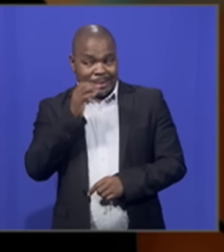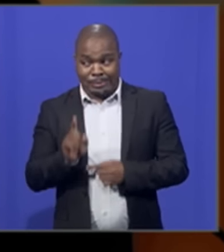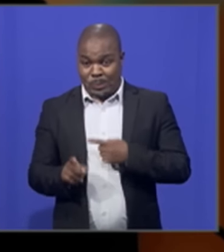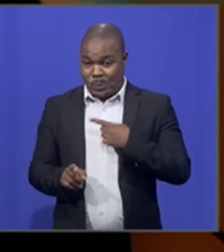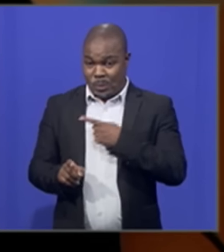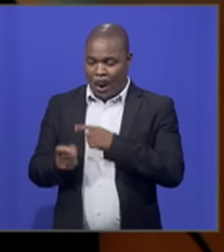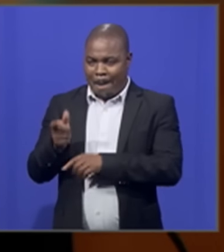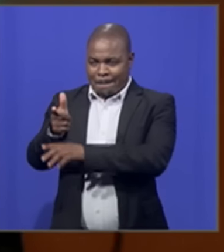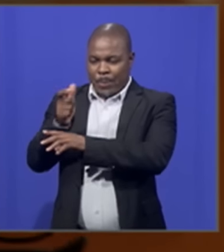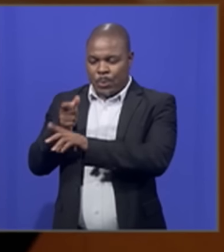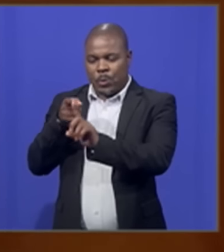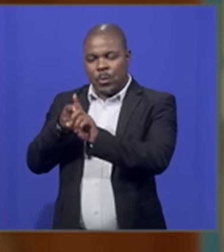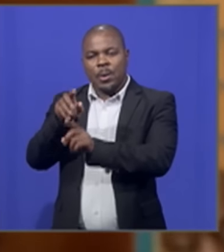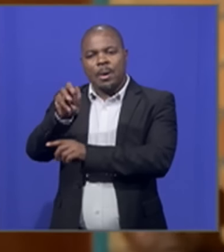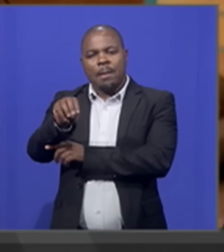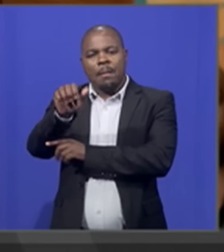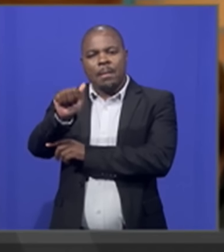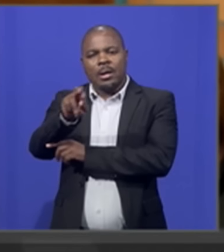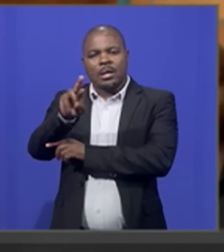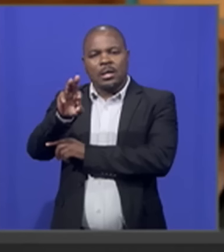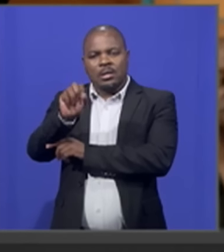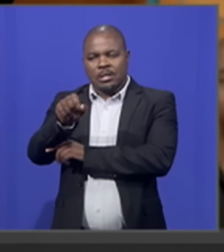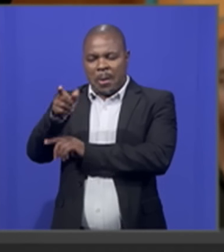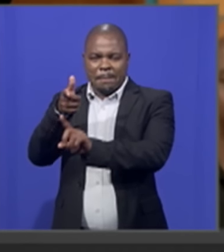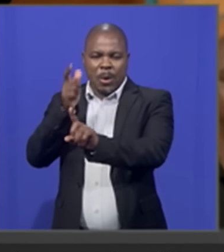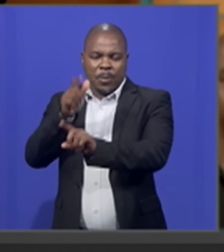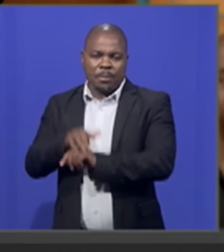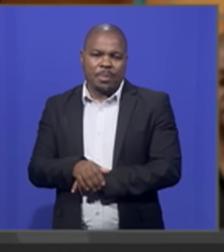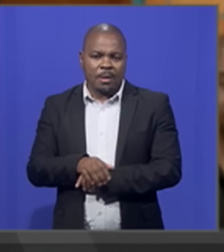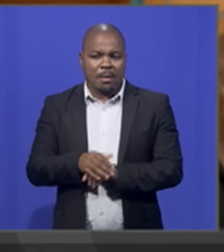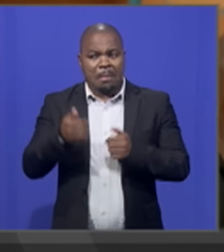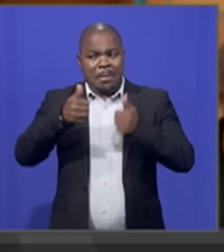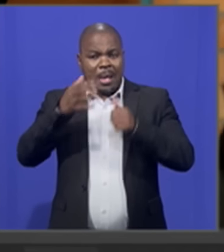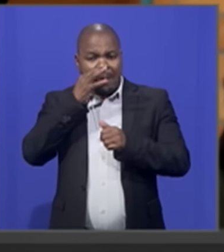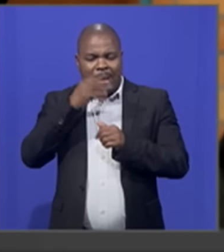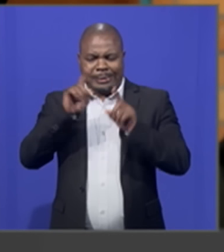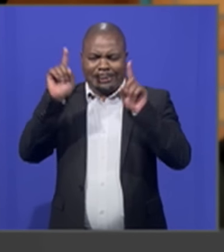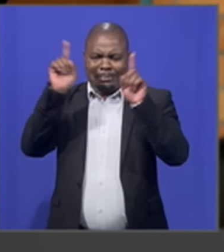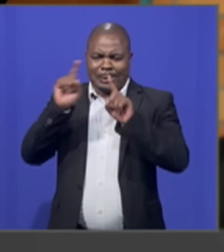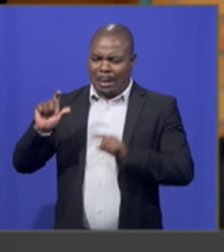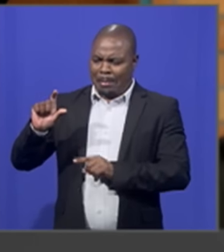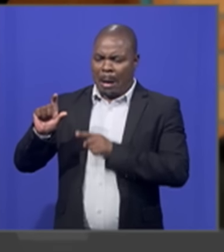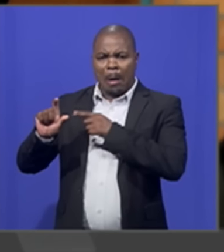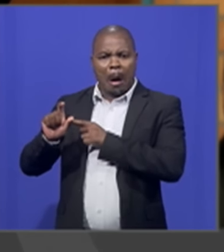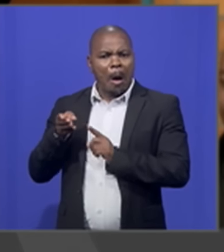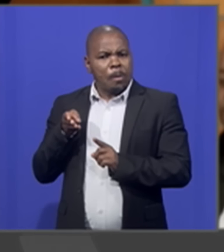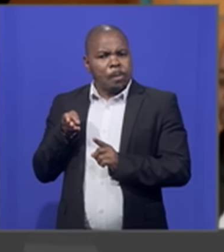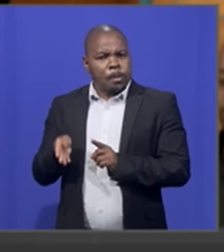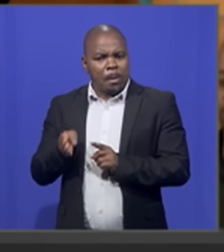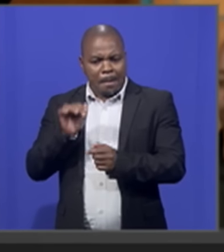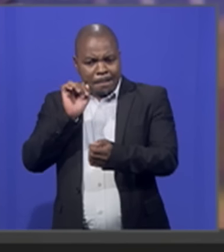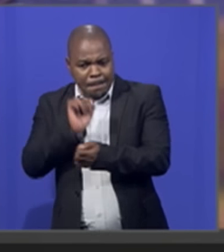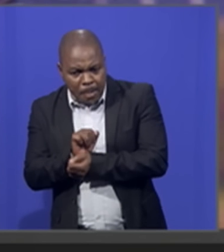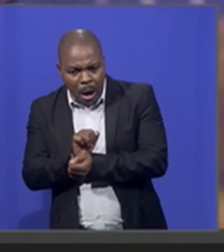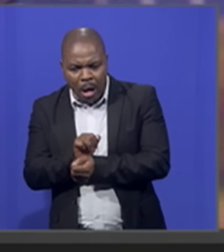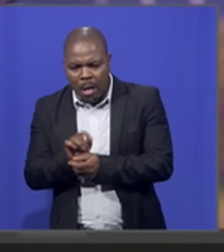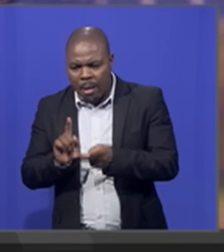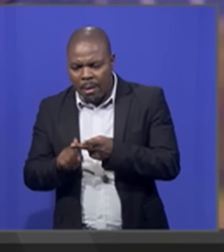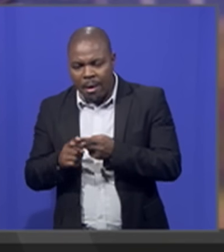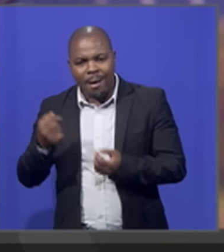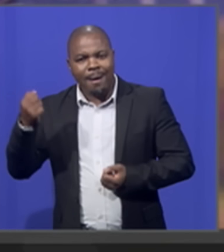Merwe. Ba lapa ba paletšwe ke go itshwara. Bahlankedi ba re go hweditšwe dikolo tša Moswananoši nakong ya ge Sotheni a go legwa go balwa